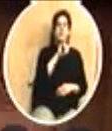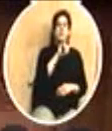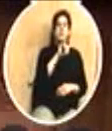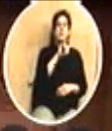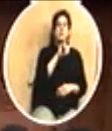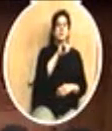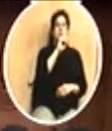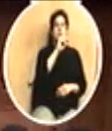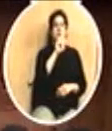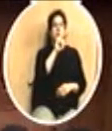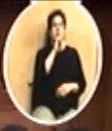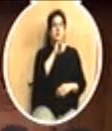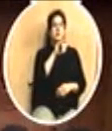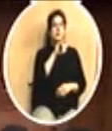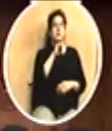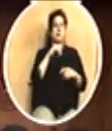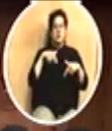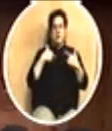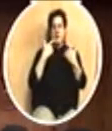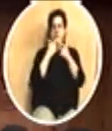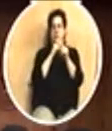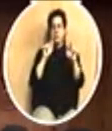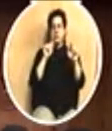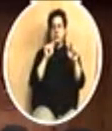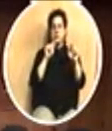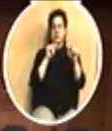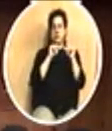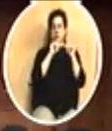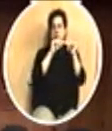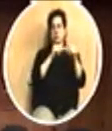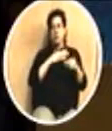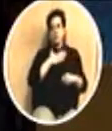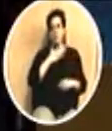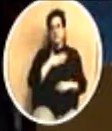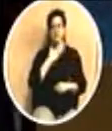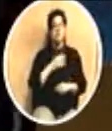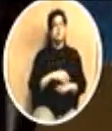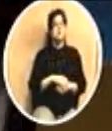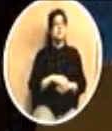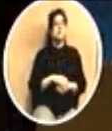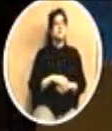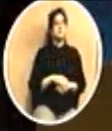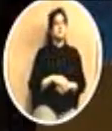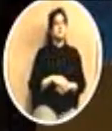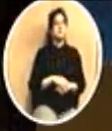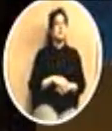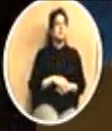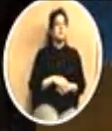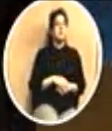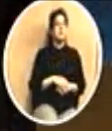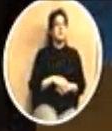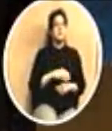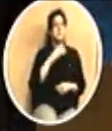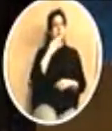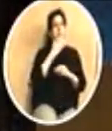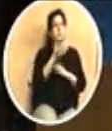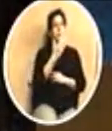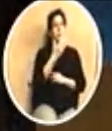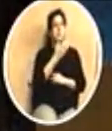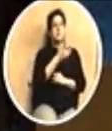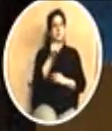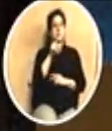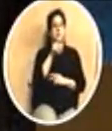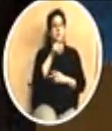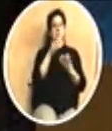Mr. Hinojosa's topic, life, liberty, and pursuit of happiness. Thank you very much. Good morning. Good morning to